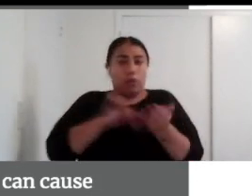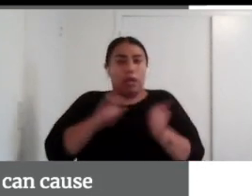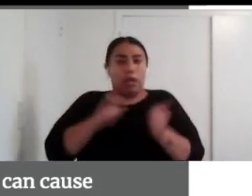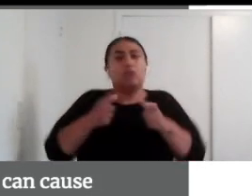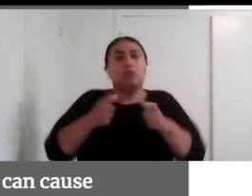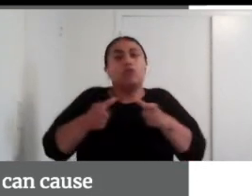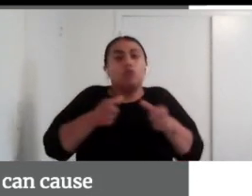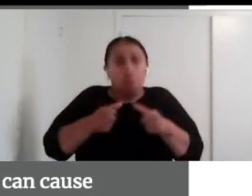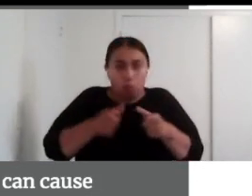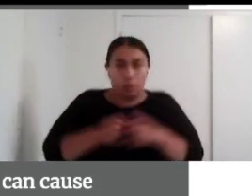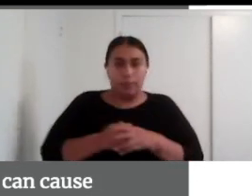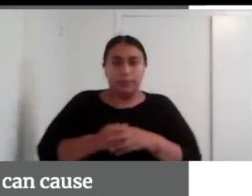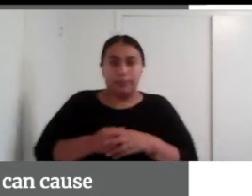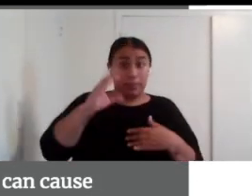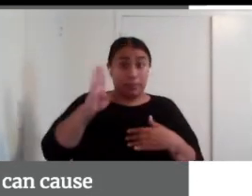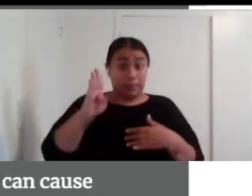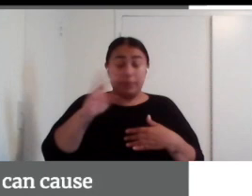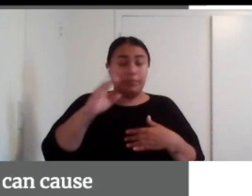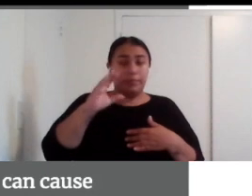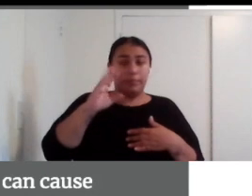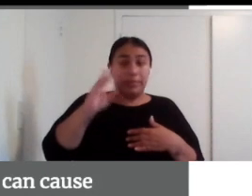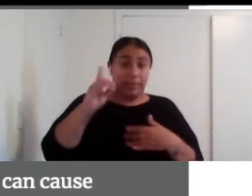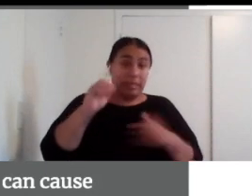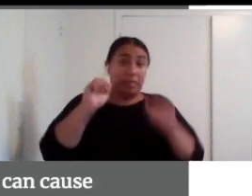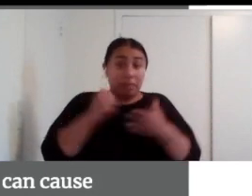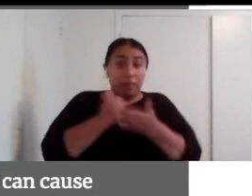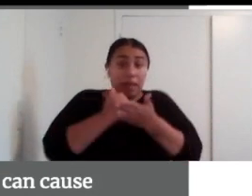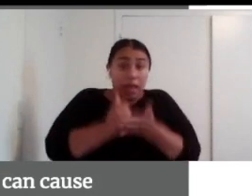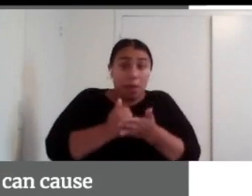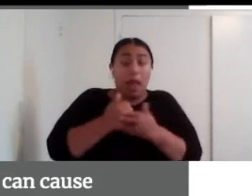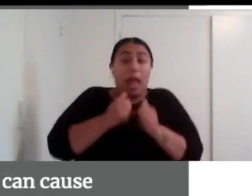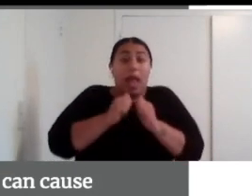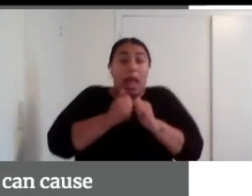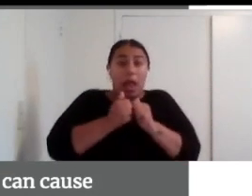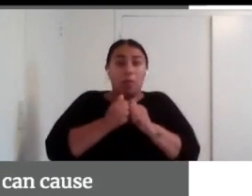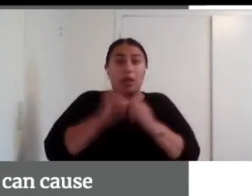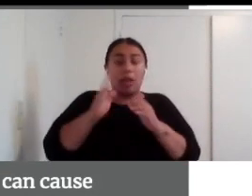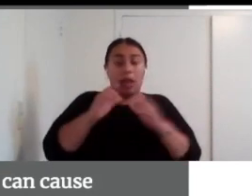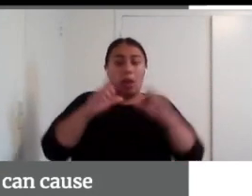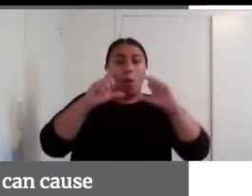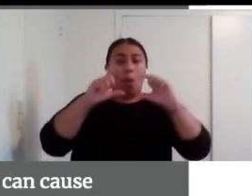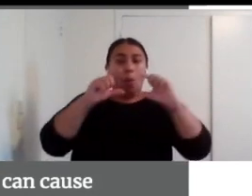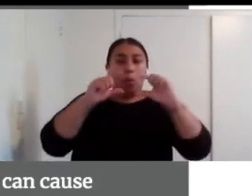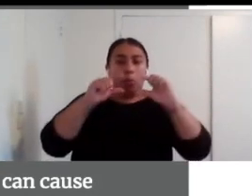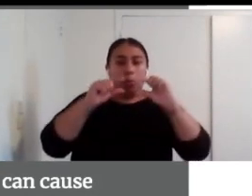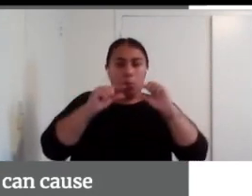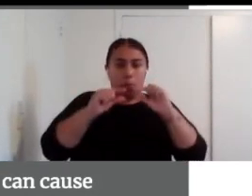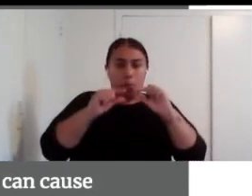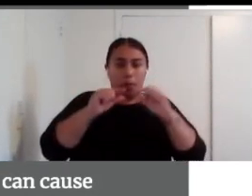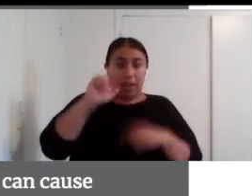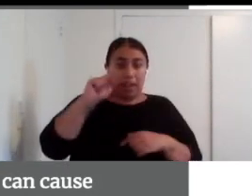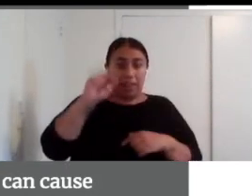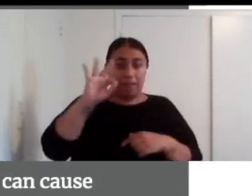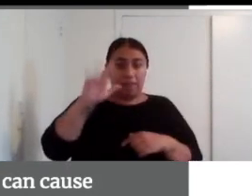progression, but there is no cure for MS right now, which is, again, an unfortunate fact that we are hoping we can continue to progress towards.